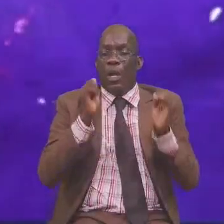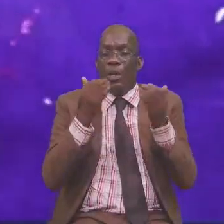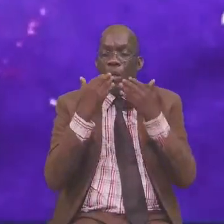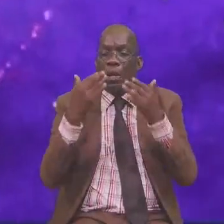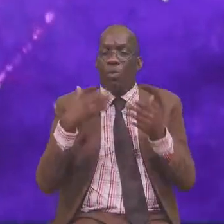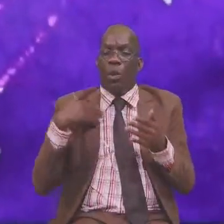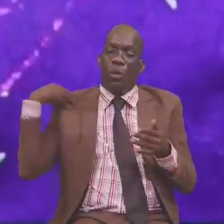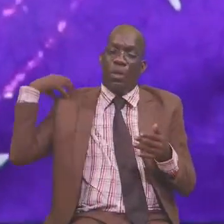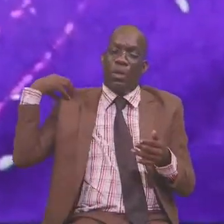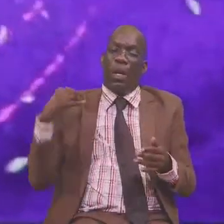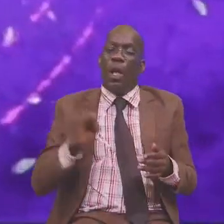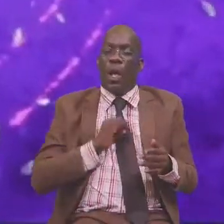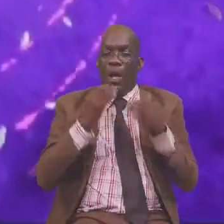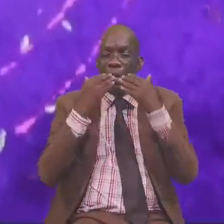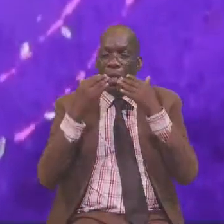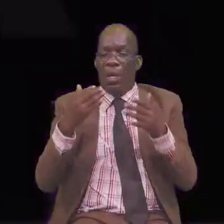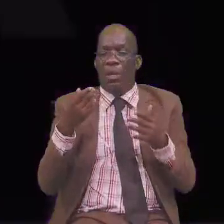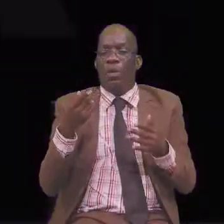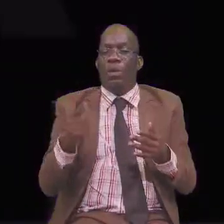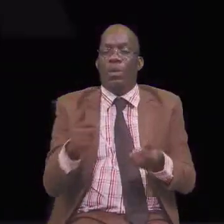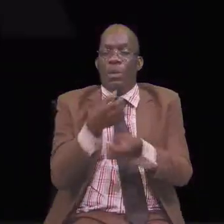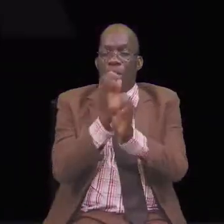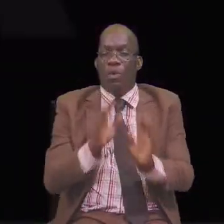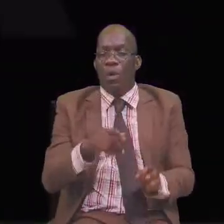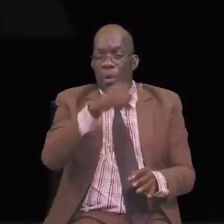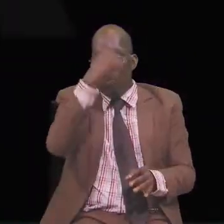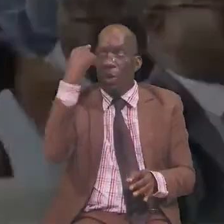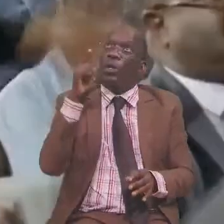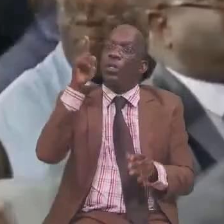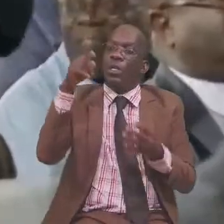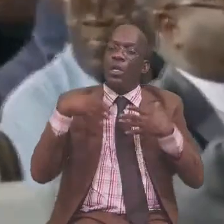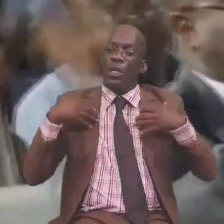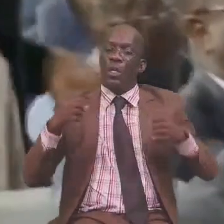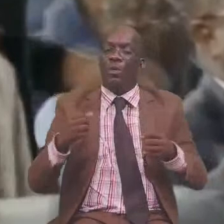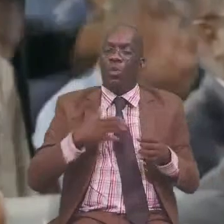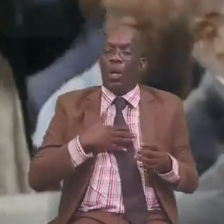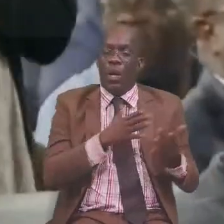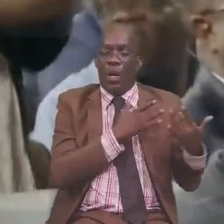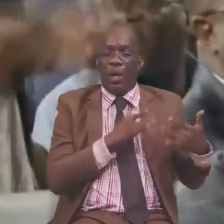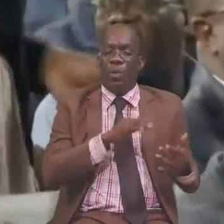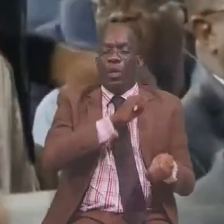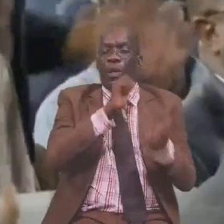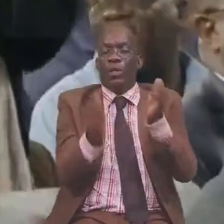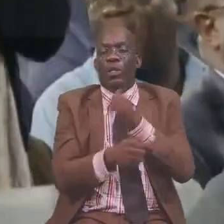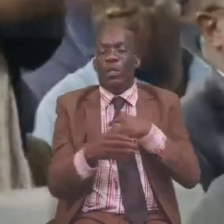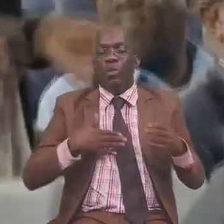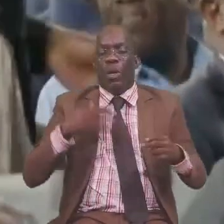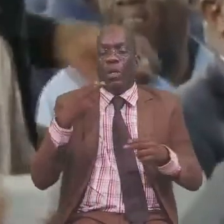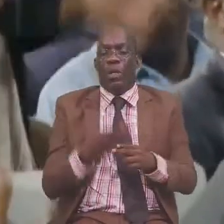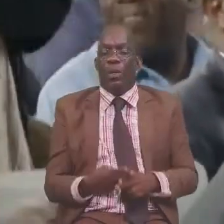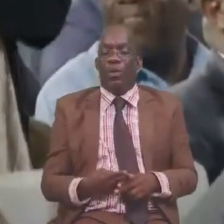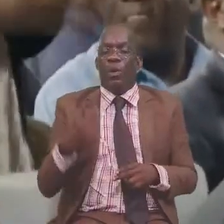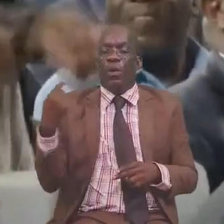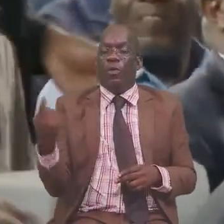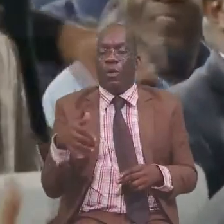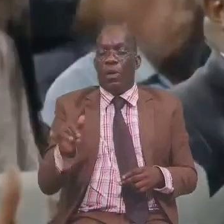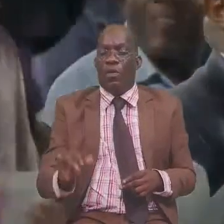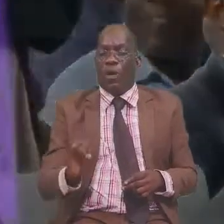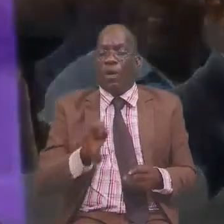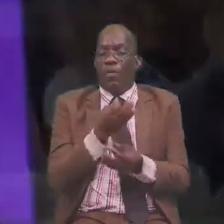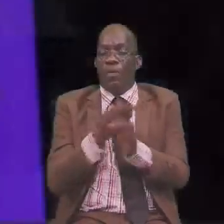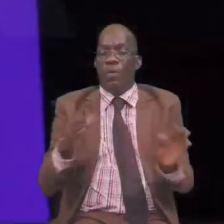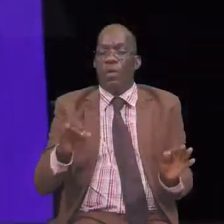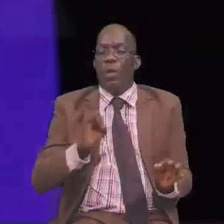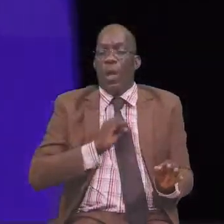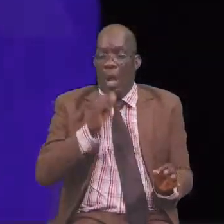thank the Savior, because he healed my heart, changed my name. Oh, forever free, I'm